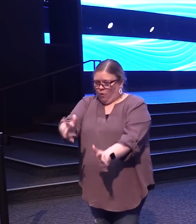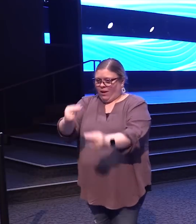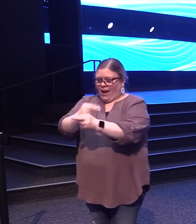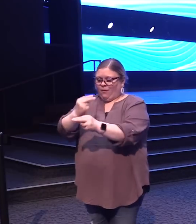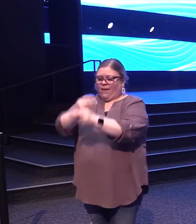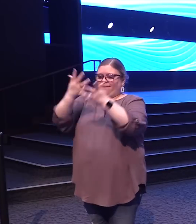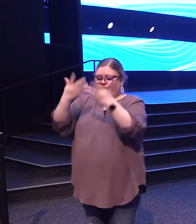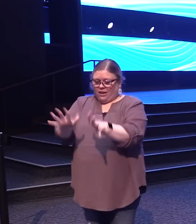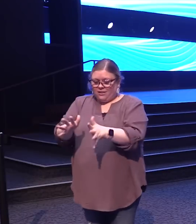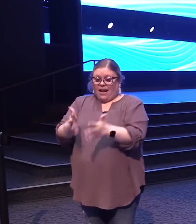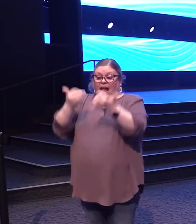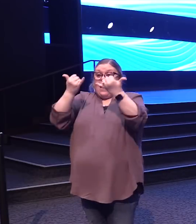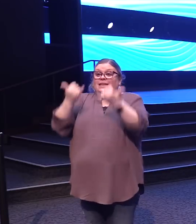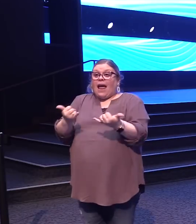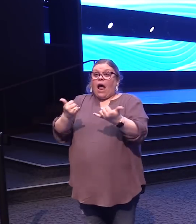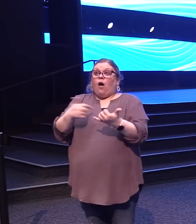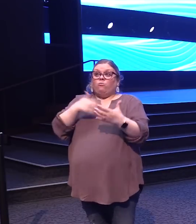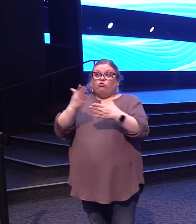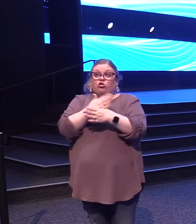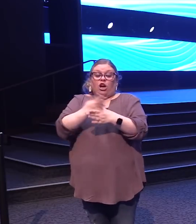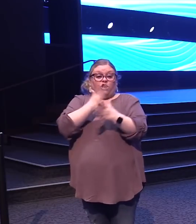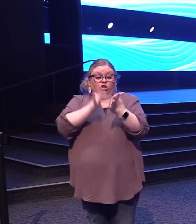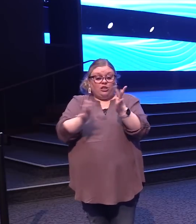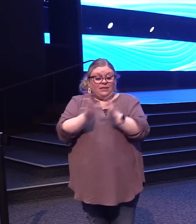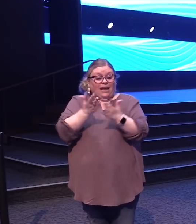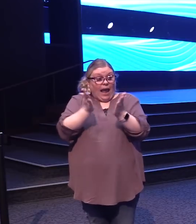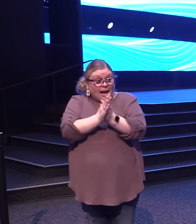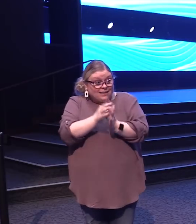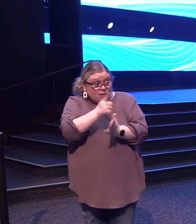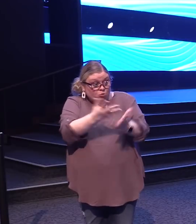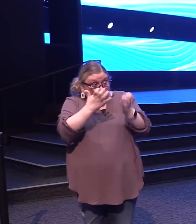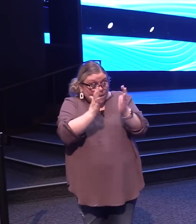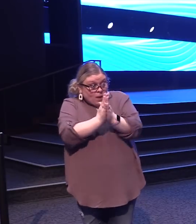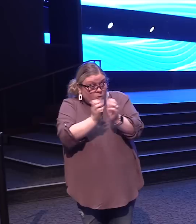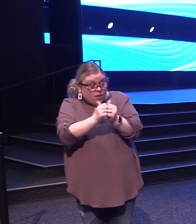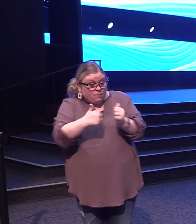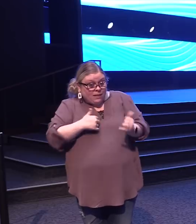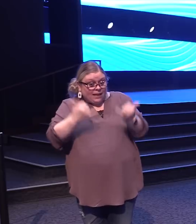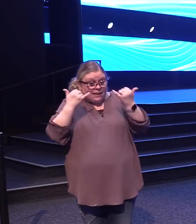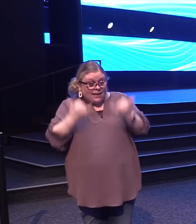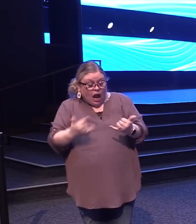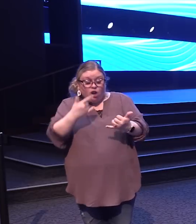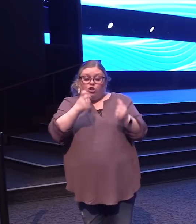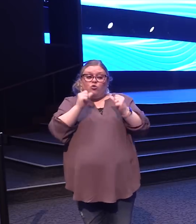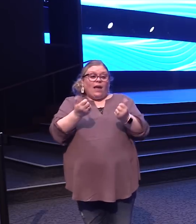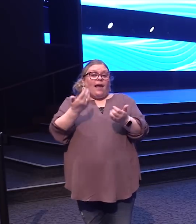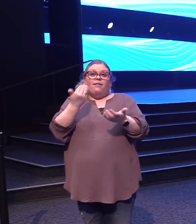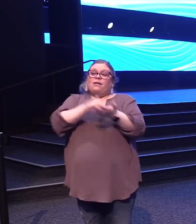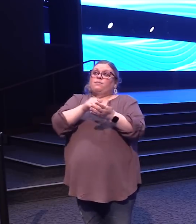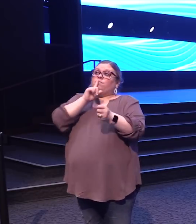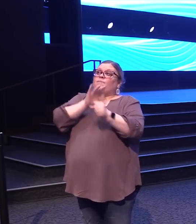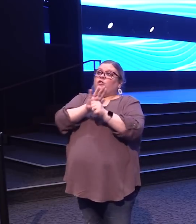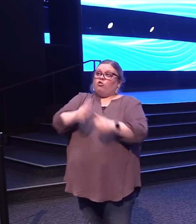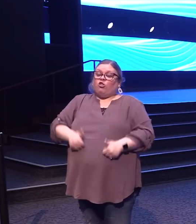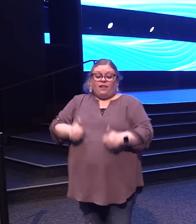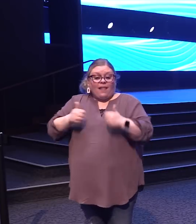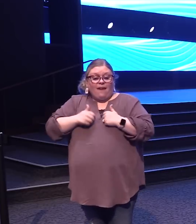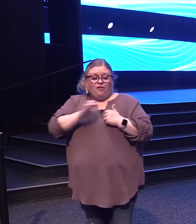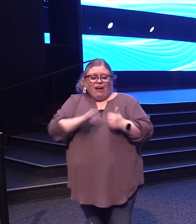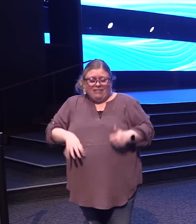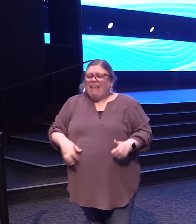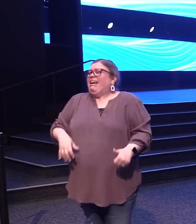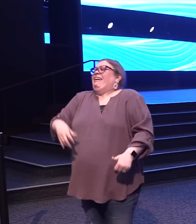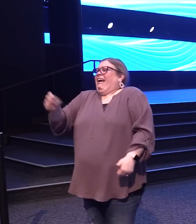highway, and now here am I sharing Jesus with him, asking him, do you want to pray with me now? And you can recommit your life to Christ. I